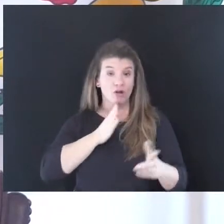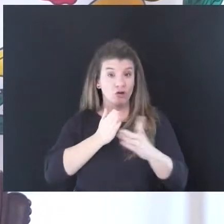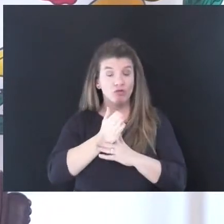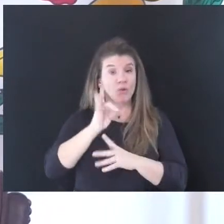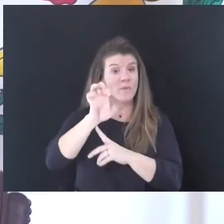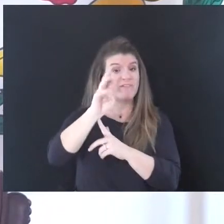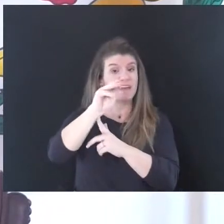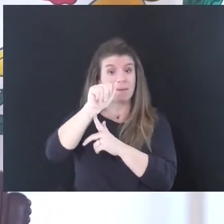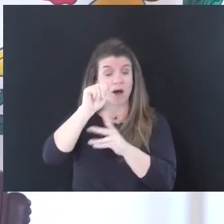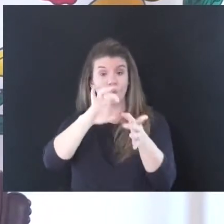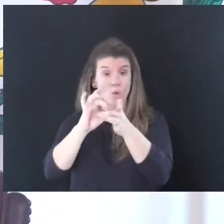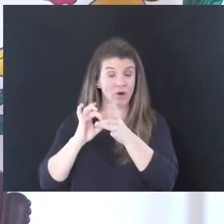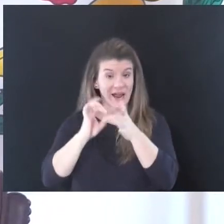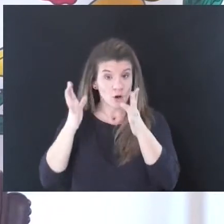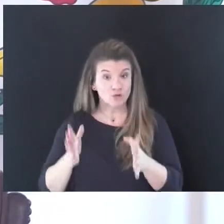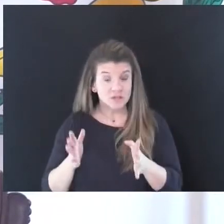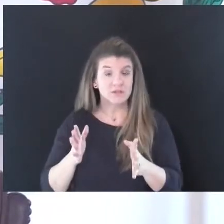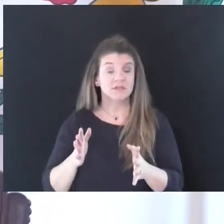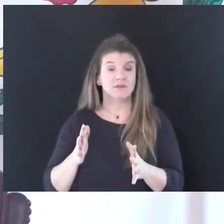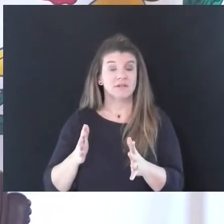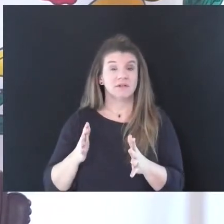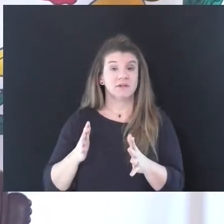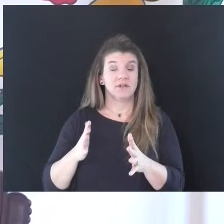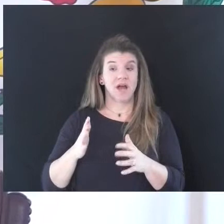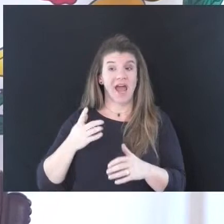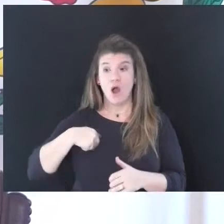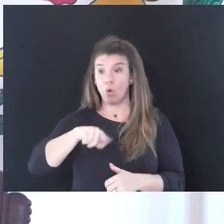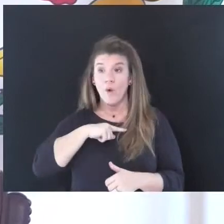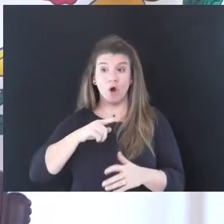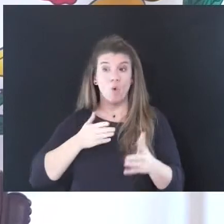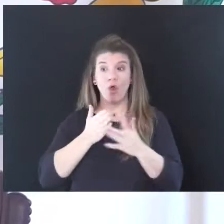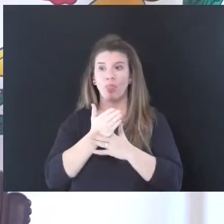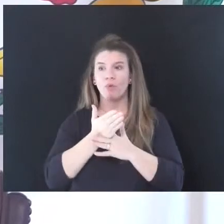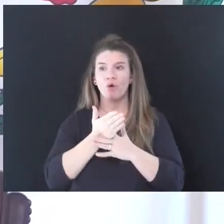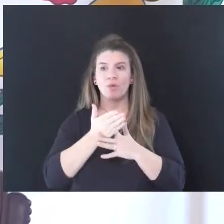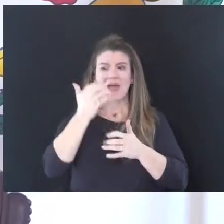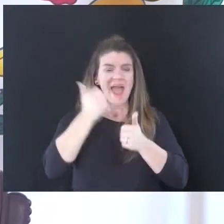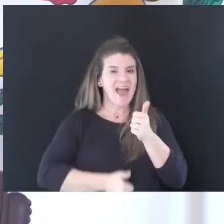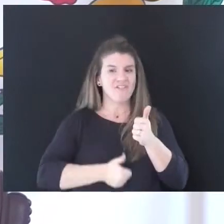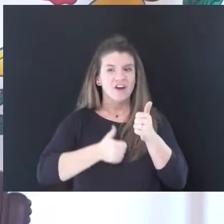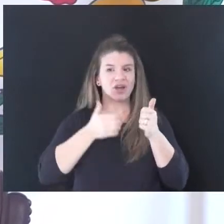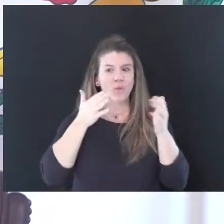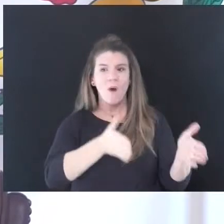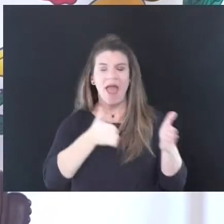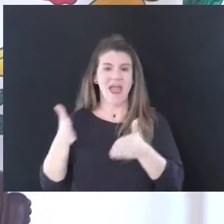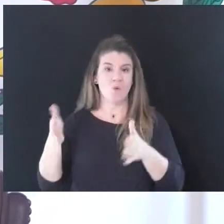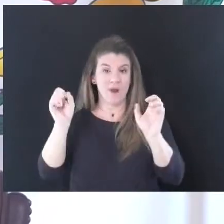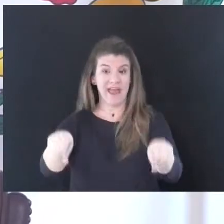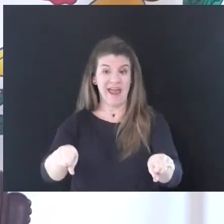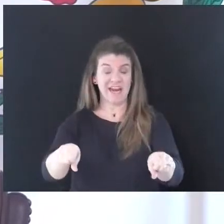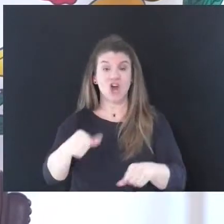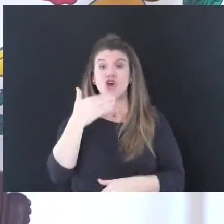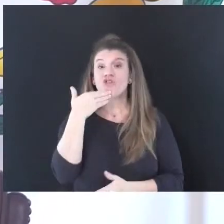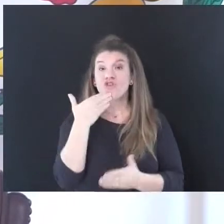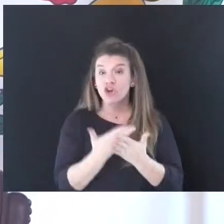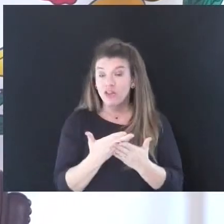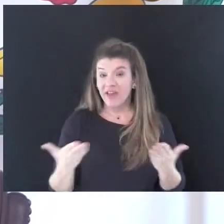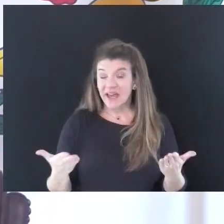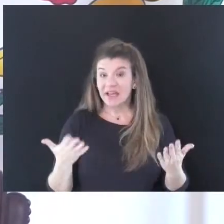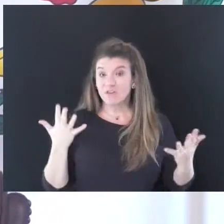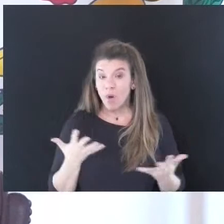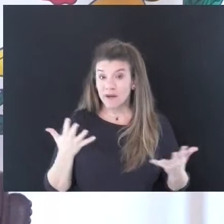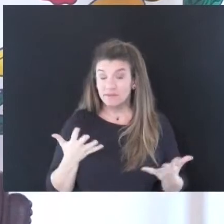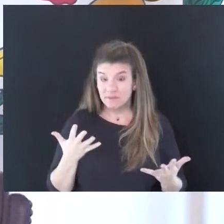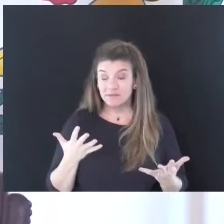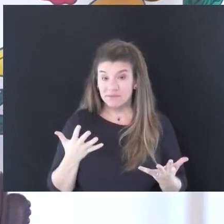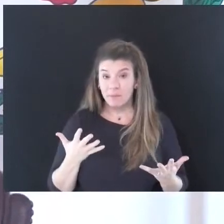FEMA coordinators, and we're going through every channel we can go. Good thing is just this, you